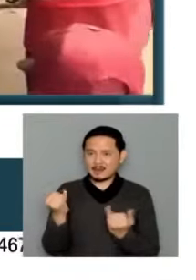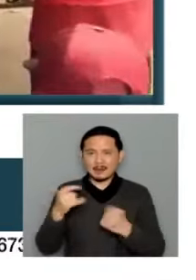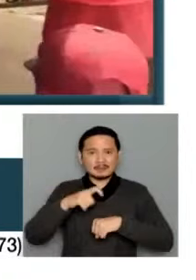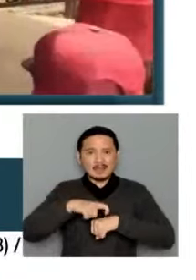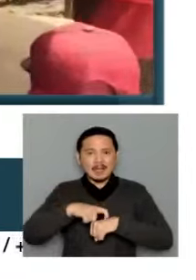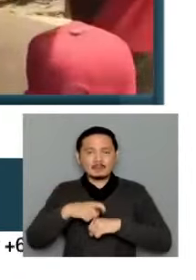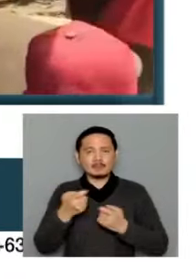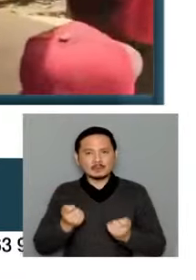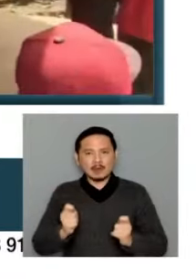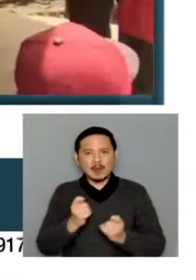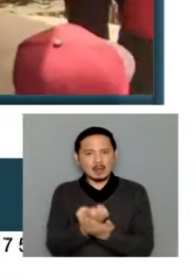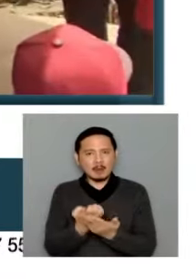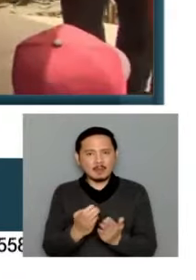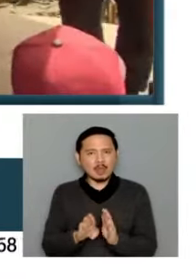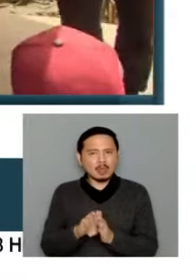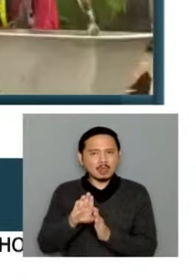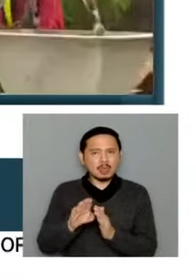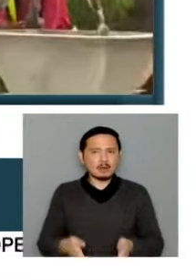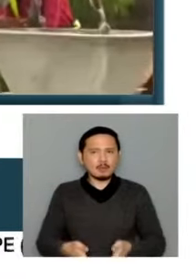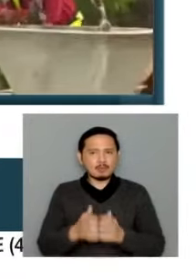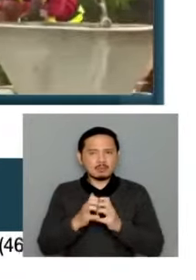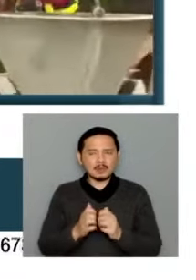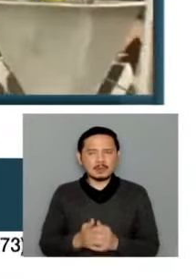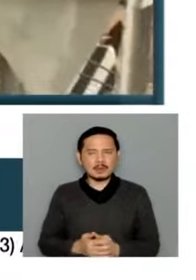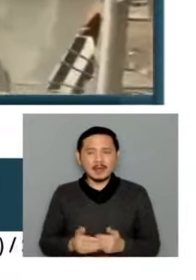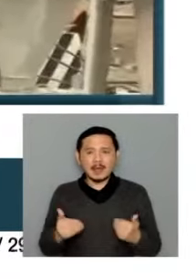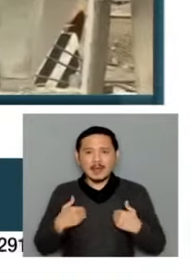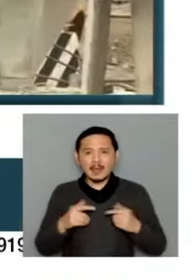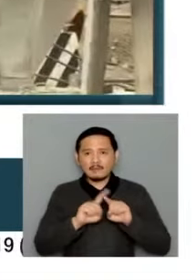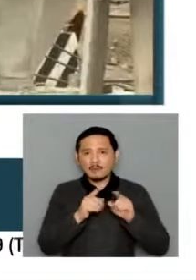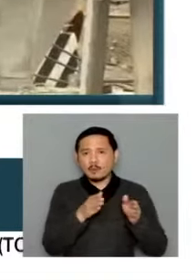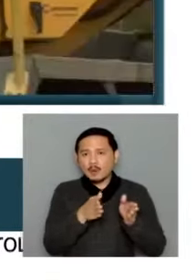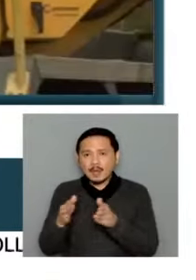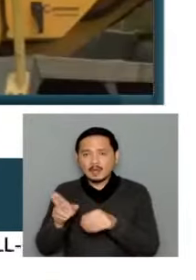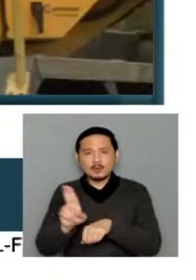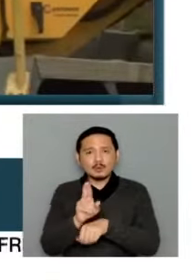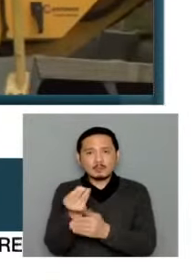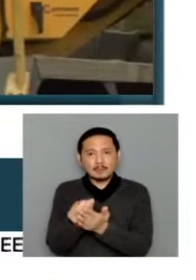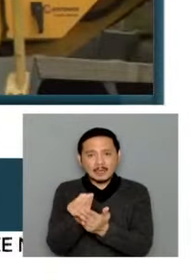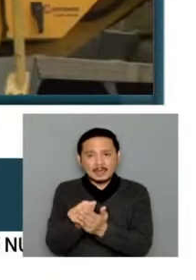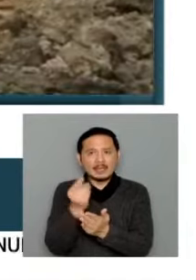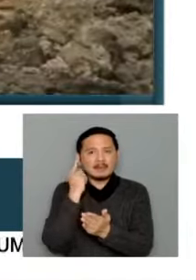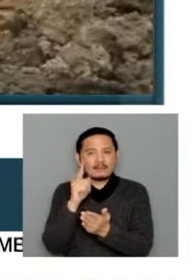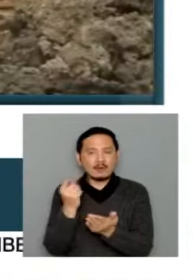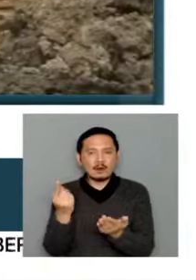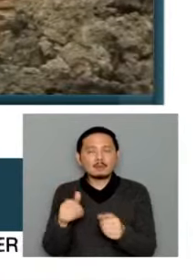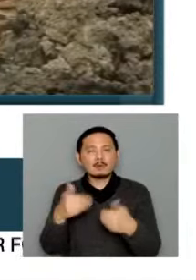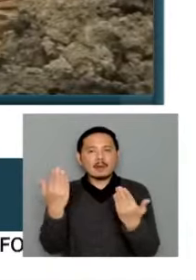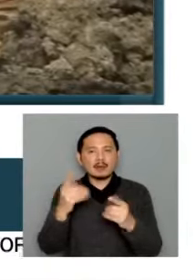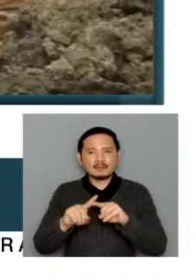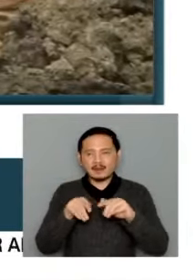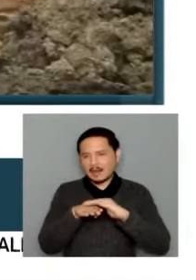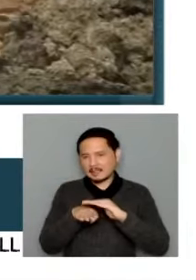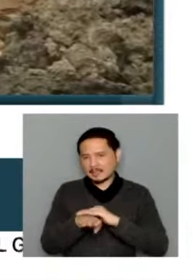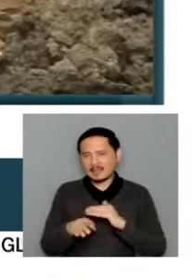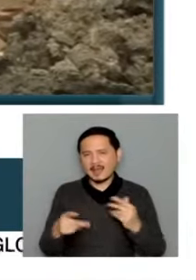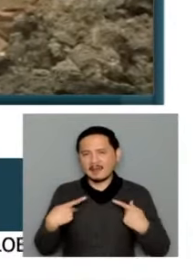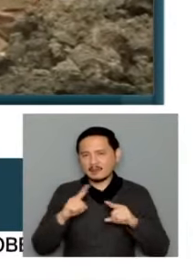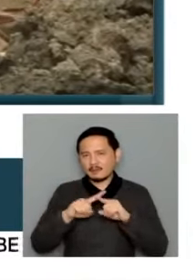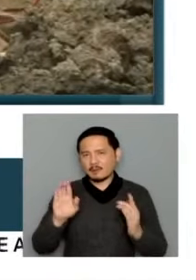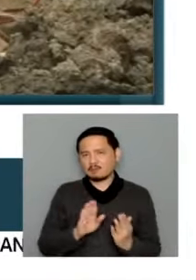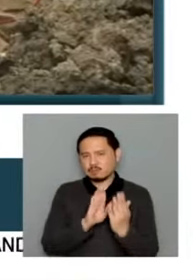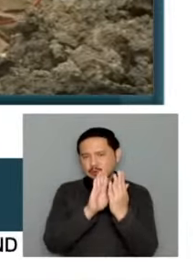rebuild the economy. You know, there are ways of using funds that can be generated through taxes. Perhaps a fund